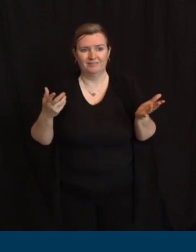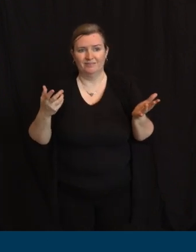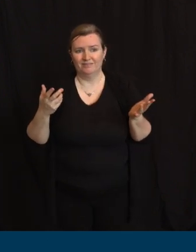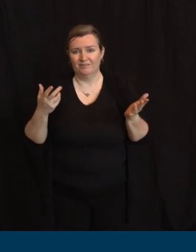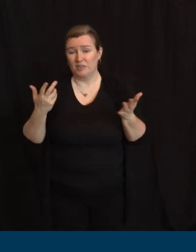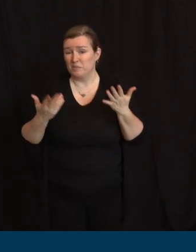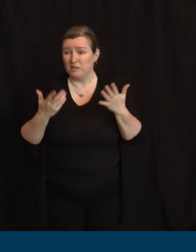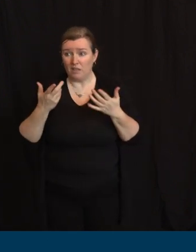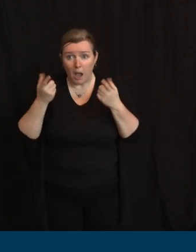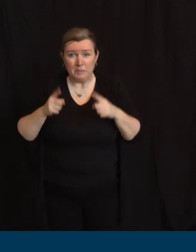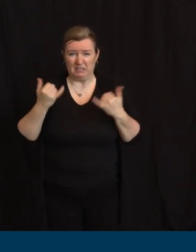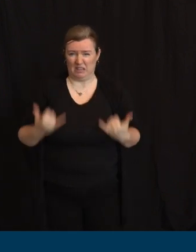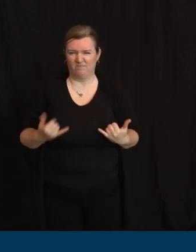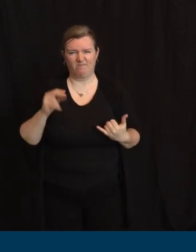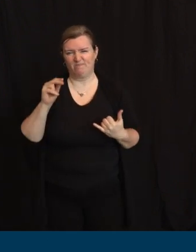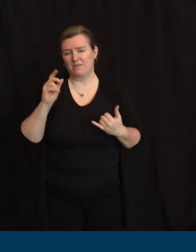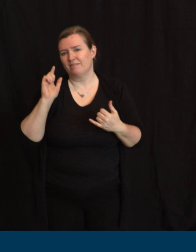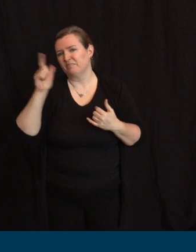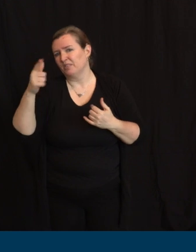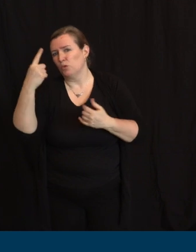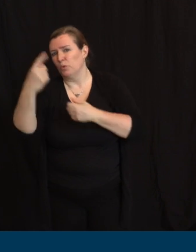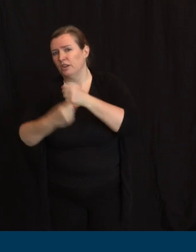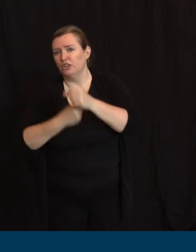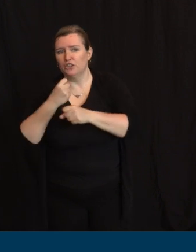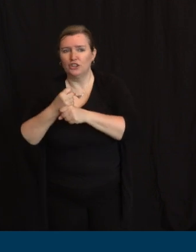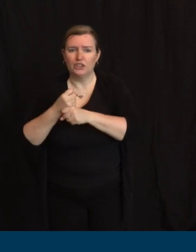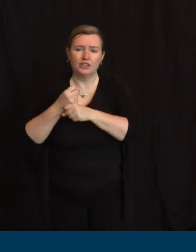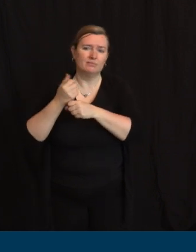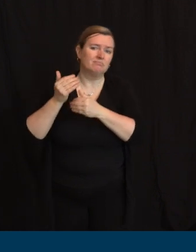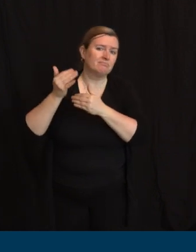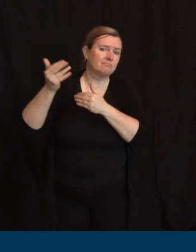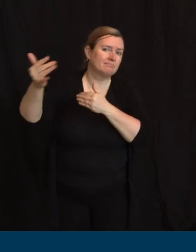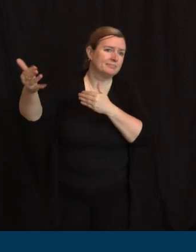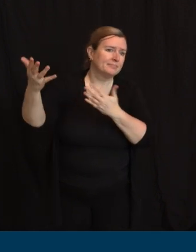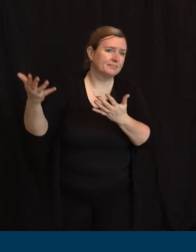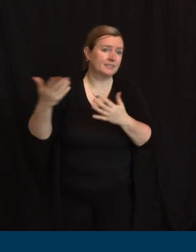to 1.5 years from now is a reasonable time frame or not. But I think that's the